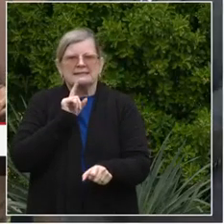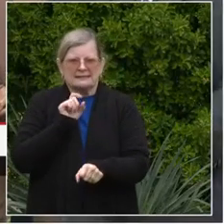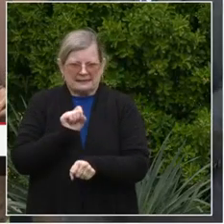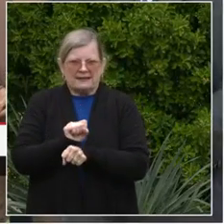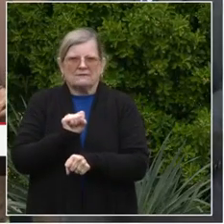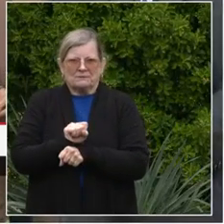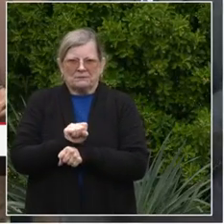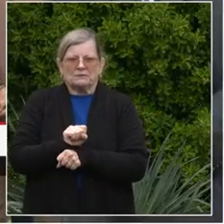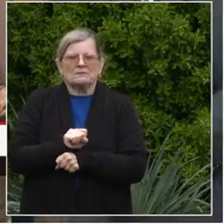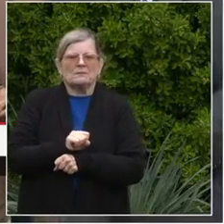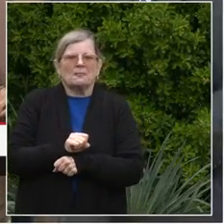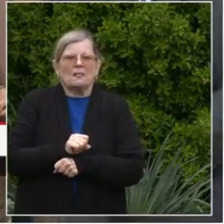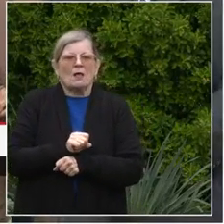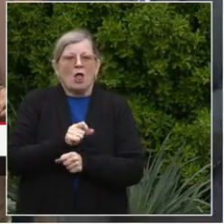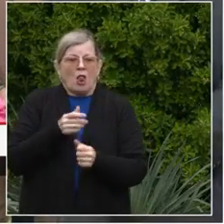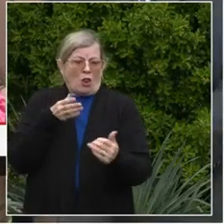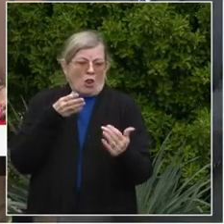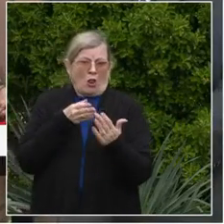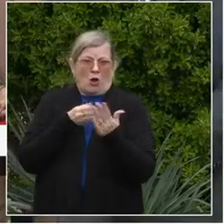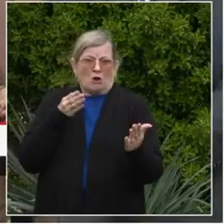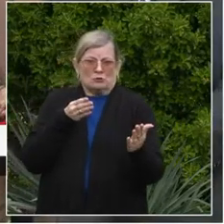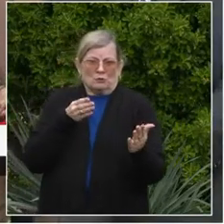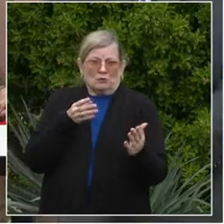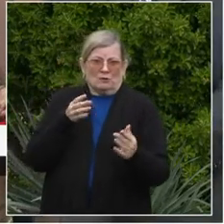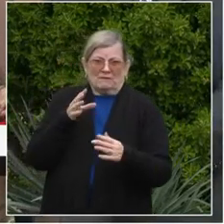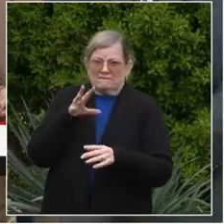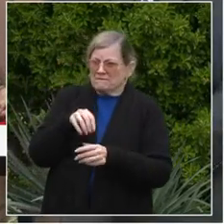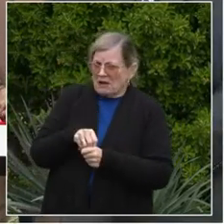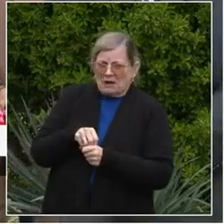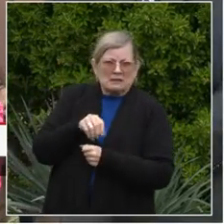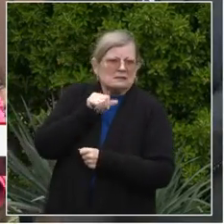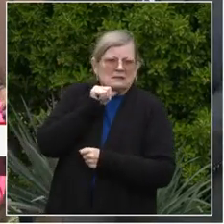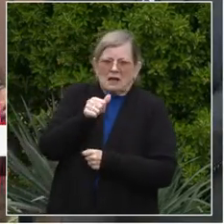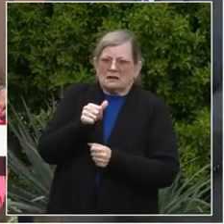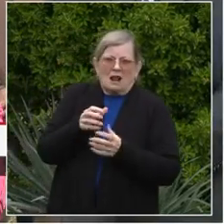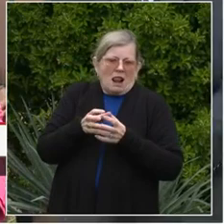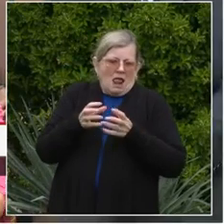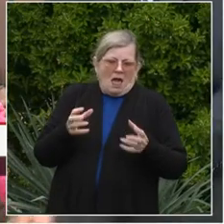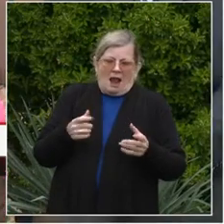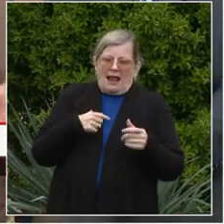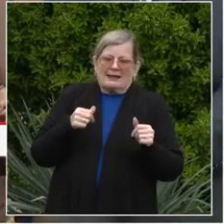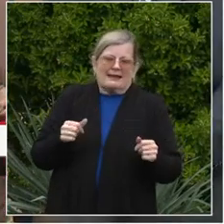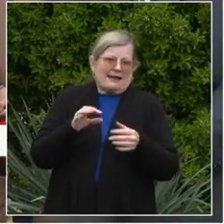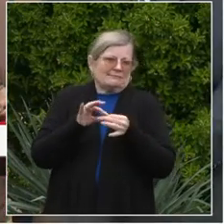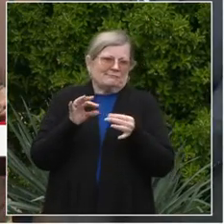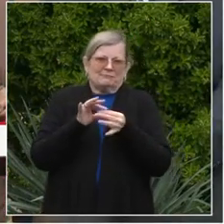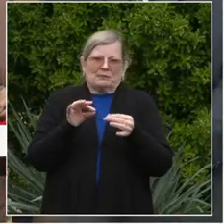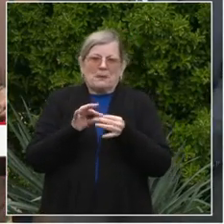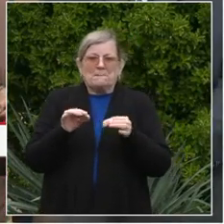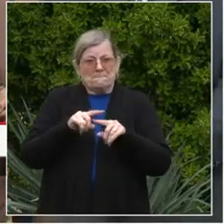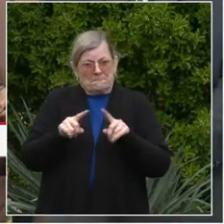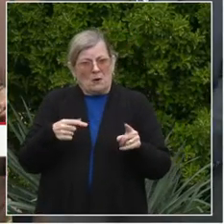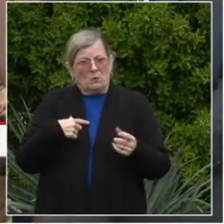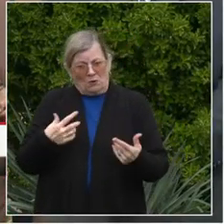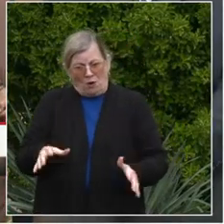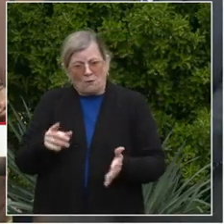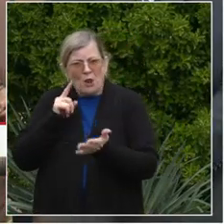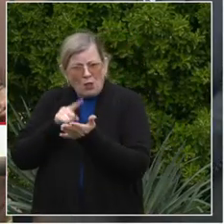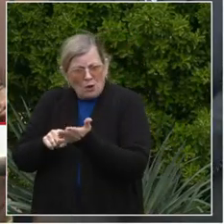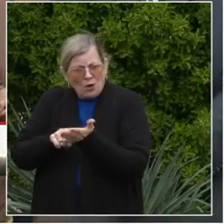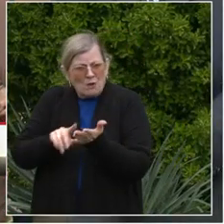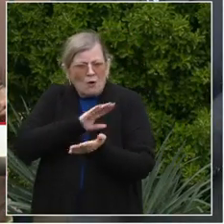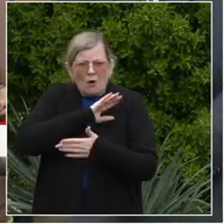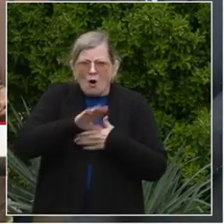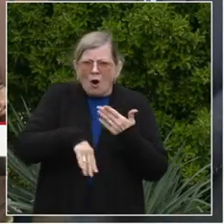there's a lawsuit involved, Lou, there's not a lot that I can say about it, but we look at all allegations to